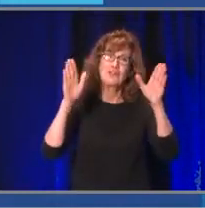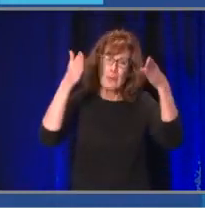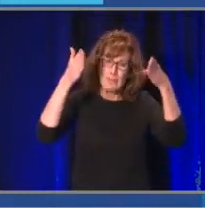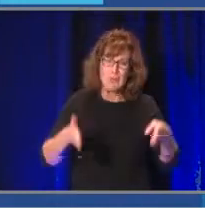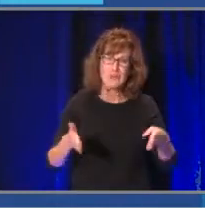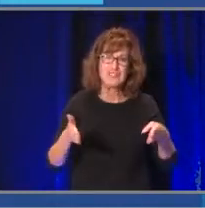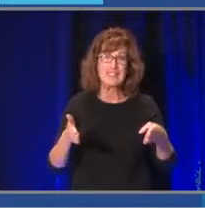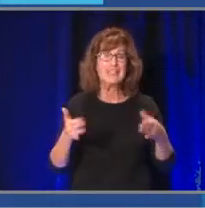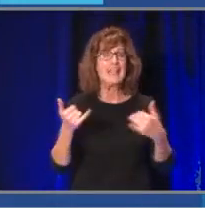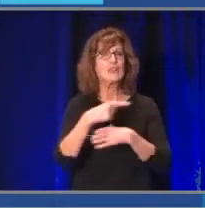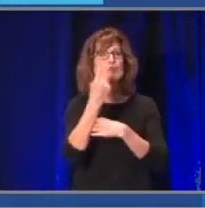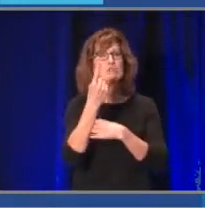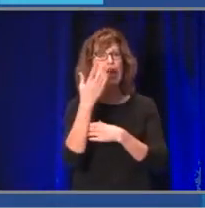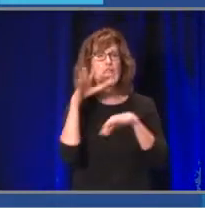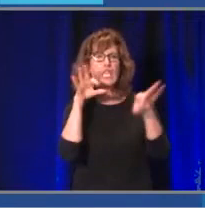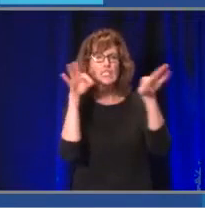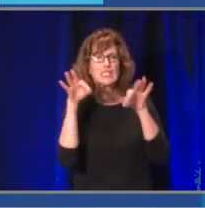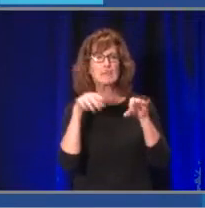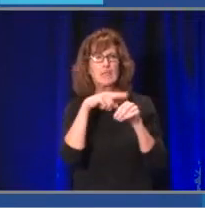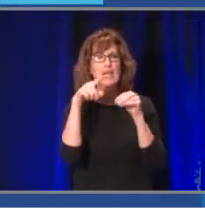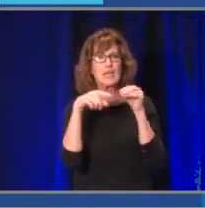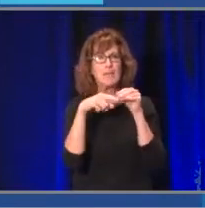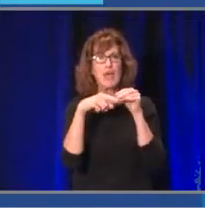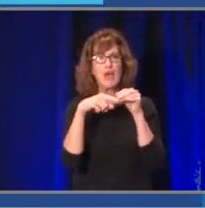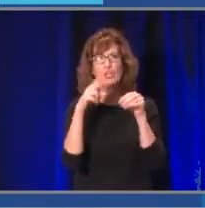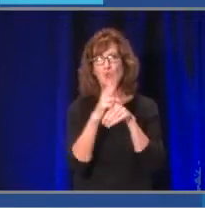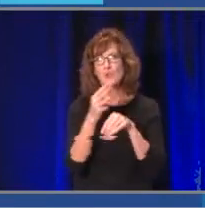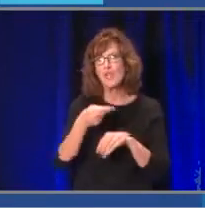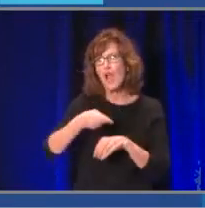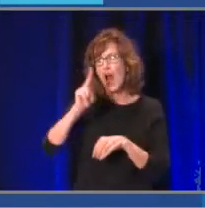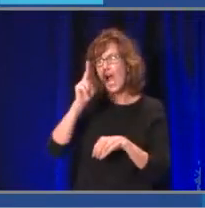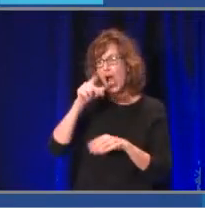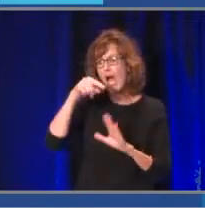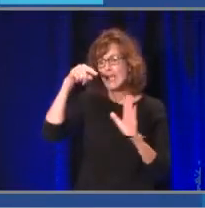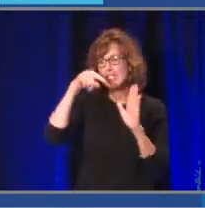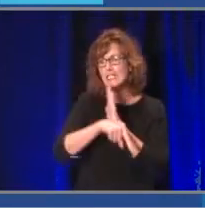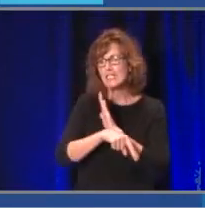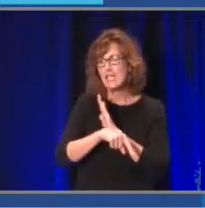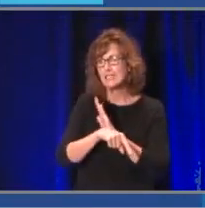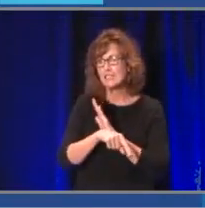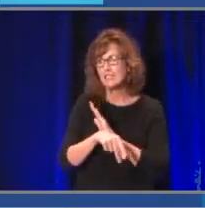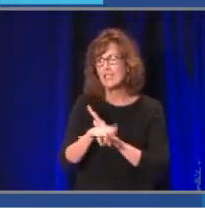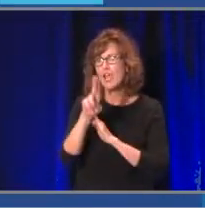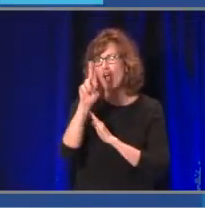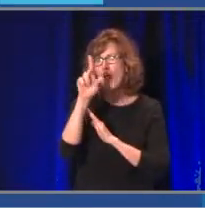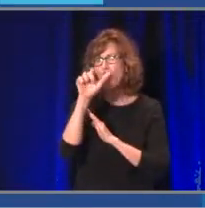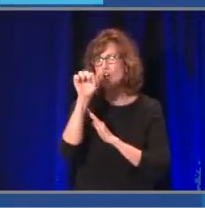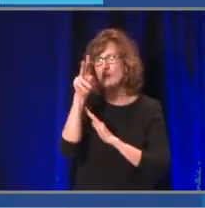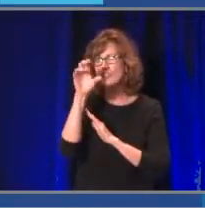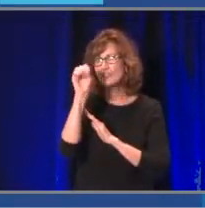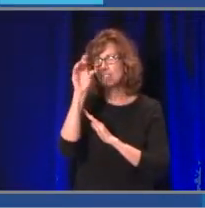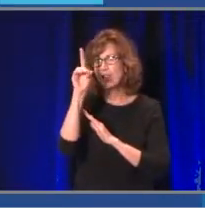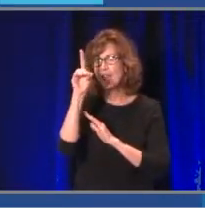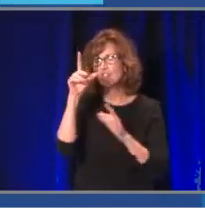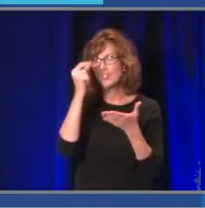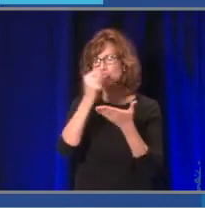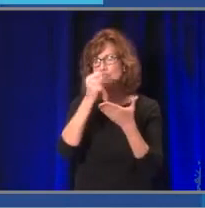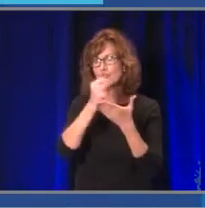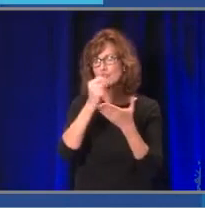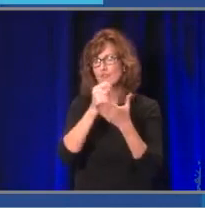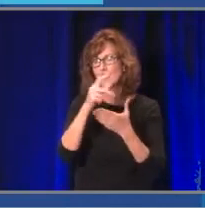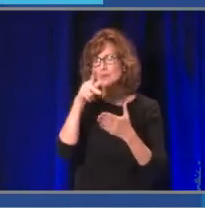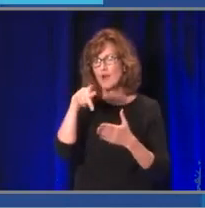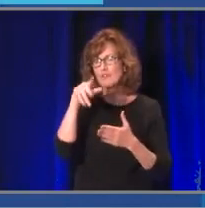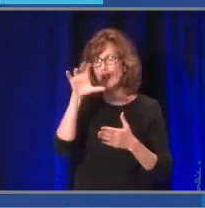focus today on using high-intensity focused ultrasound for the treatment of prostate cancer. Take it away,